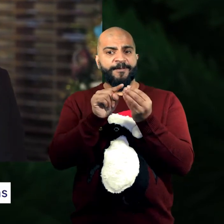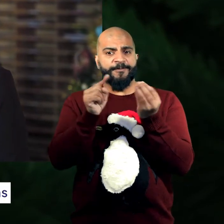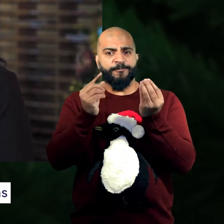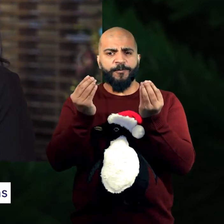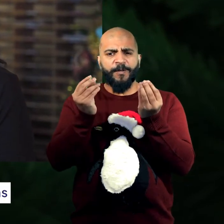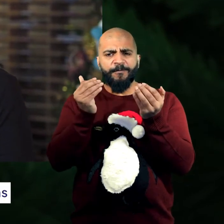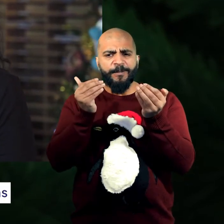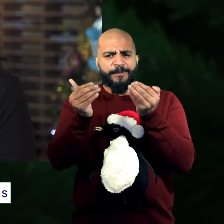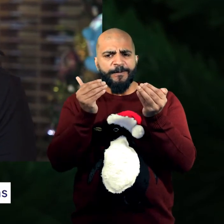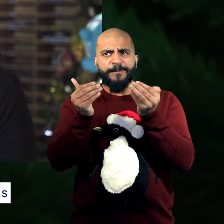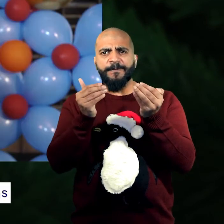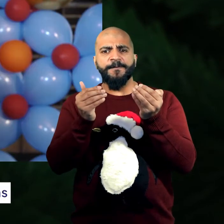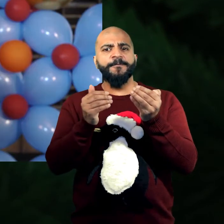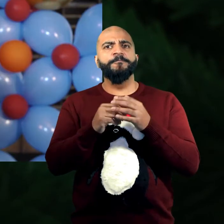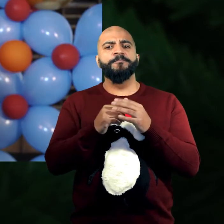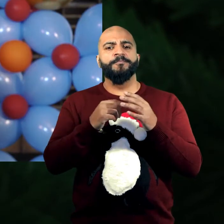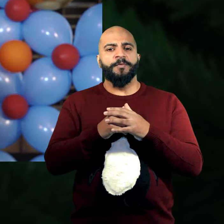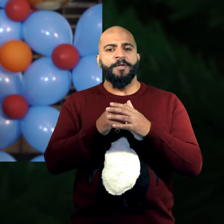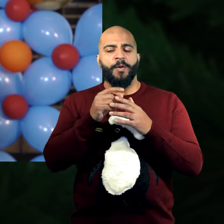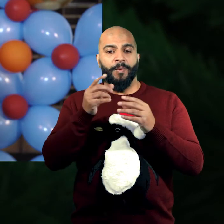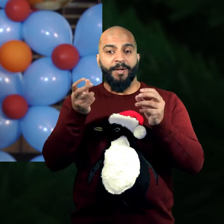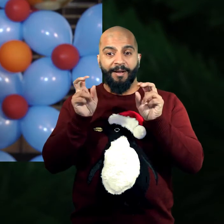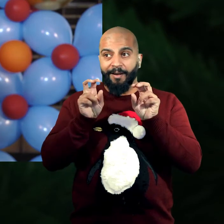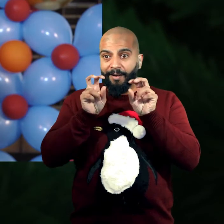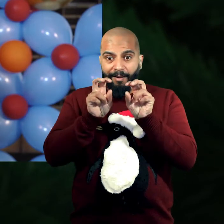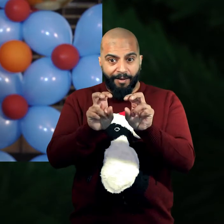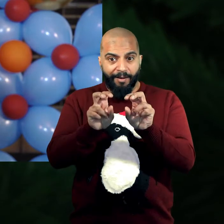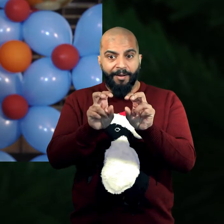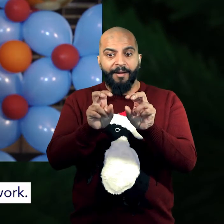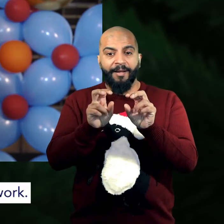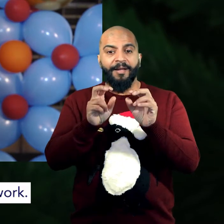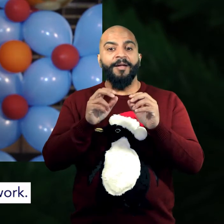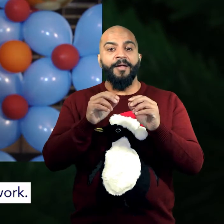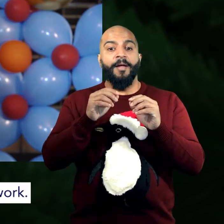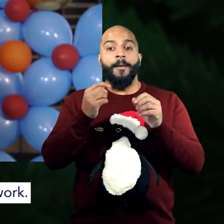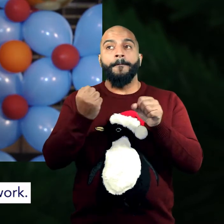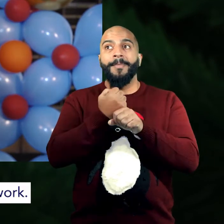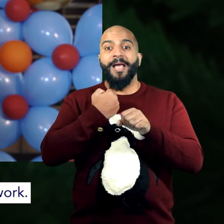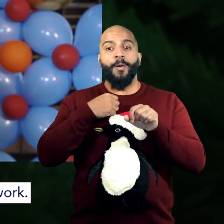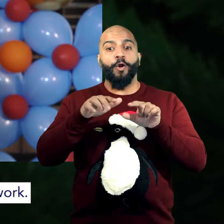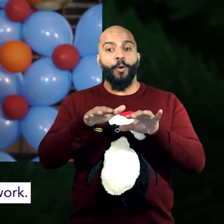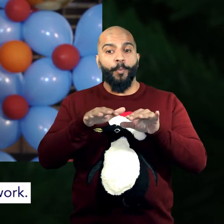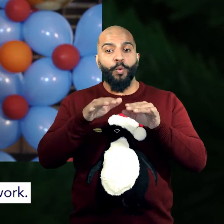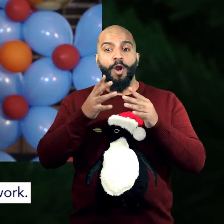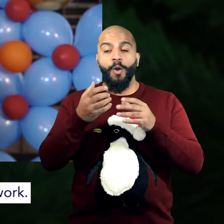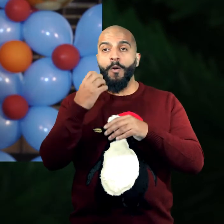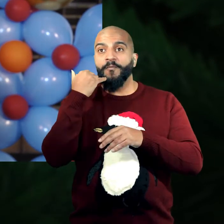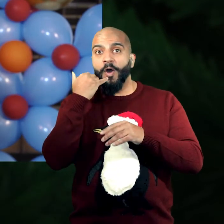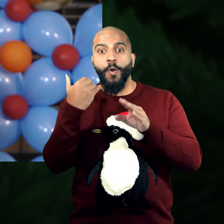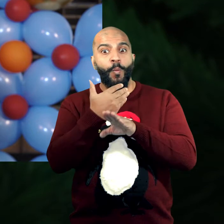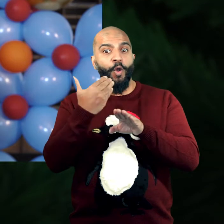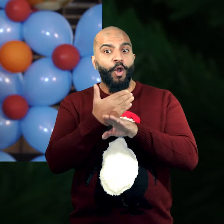few phosphorus or boron atoms that sits in the place of silicon that makes our computers and mobile phones